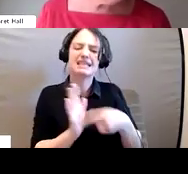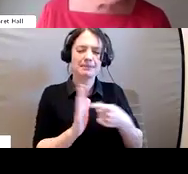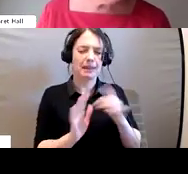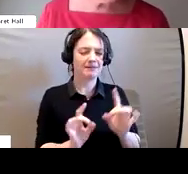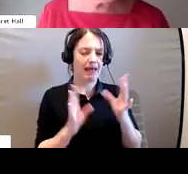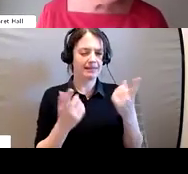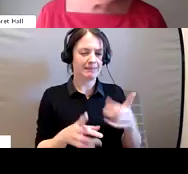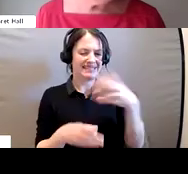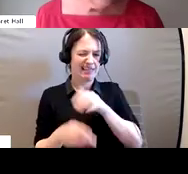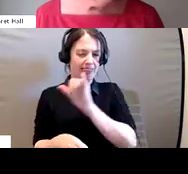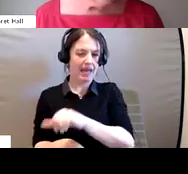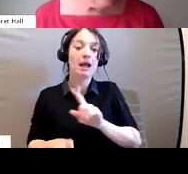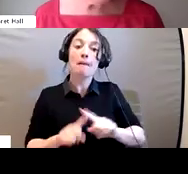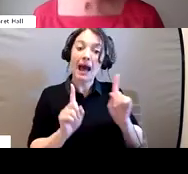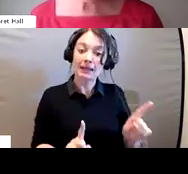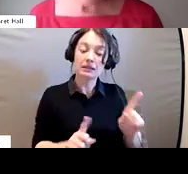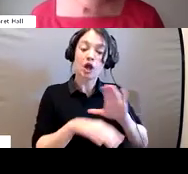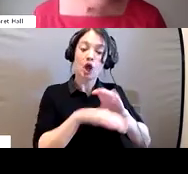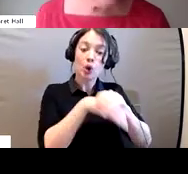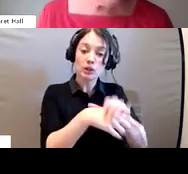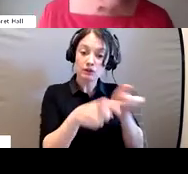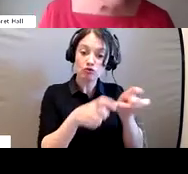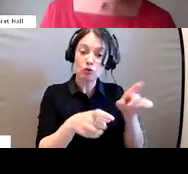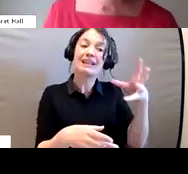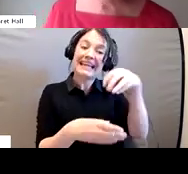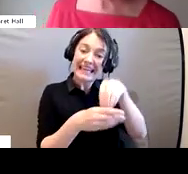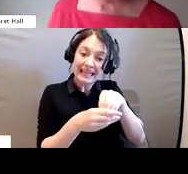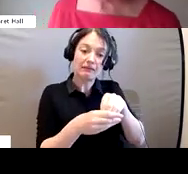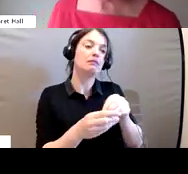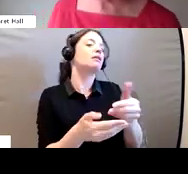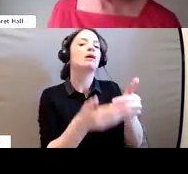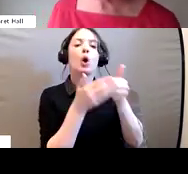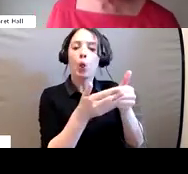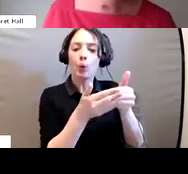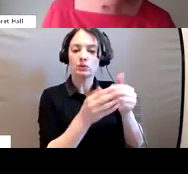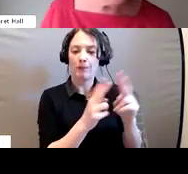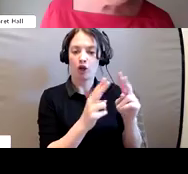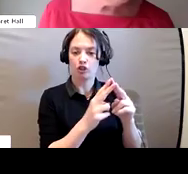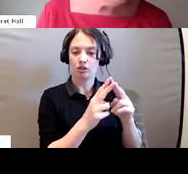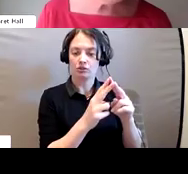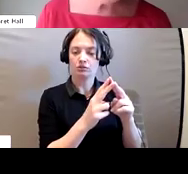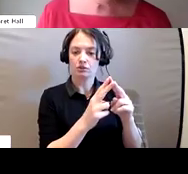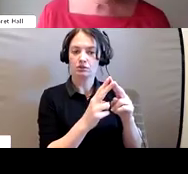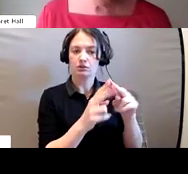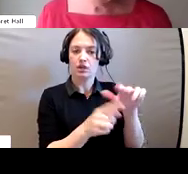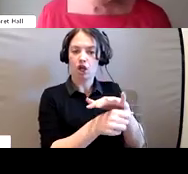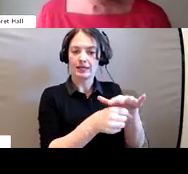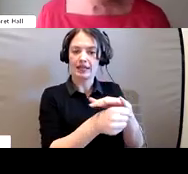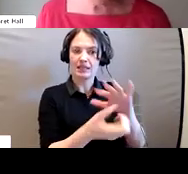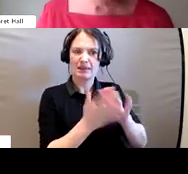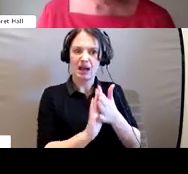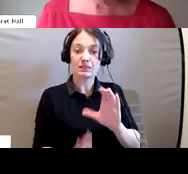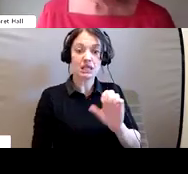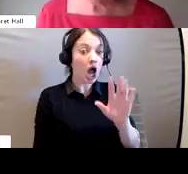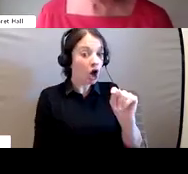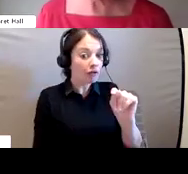indeed, coercive control in intimate partner contexts has been described as a cult of one, in which the perpetrator takes